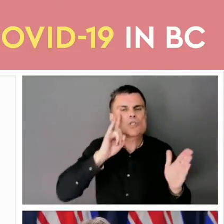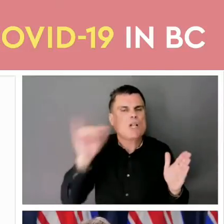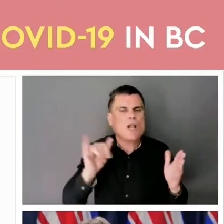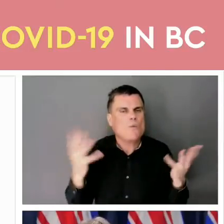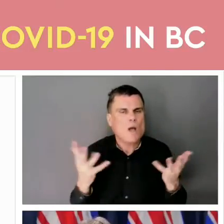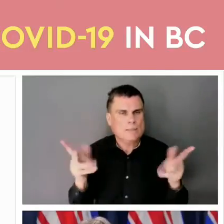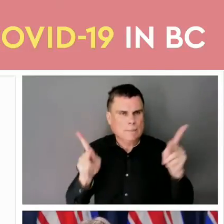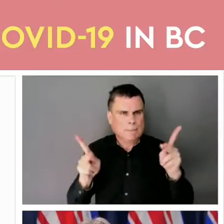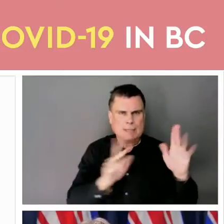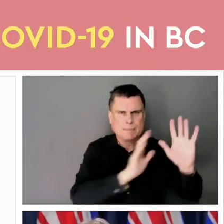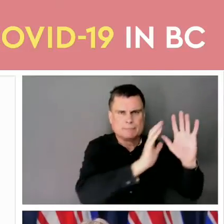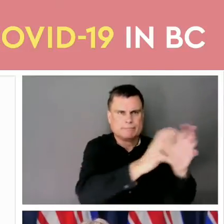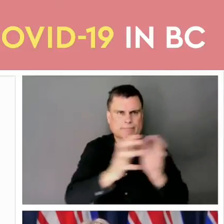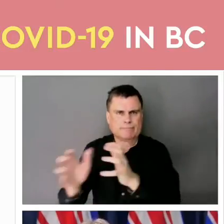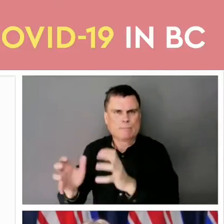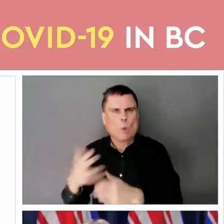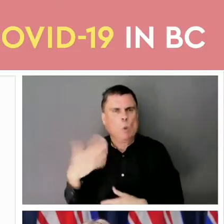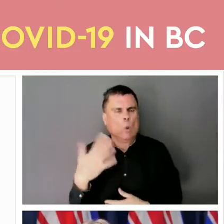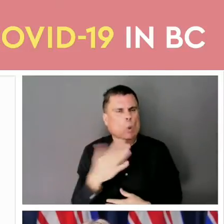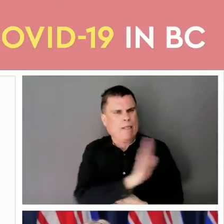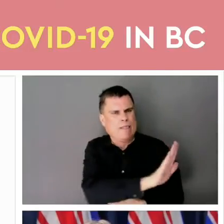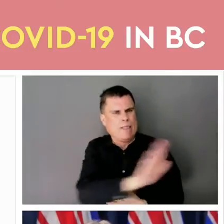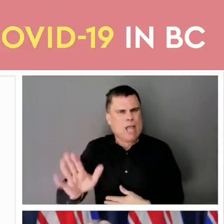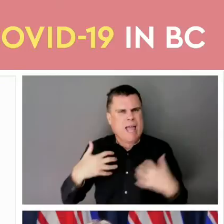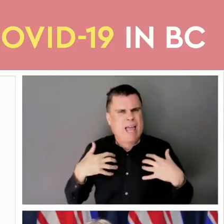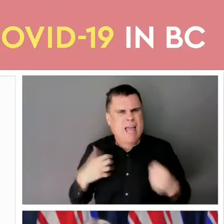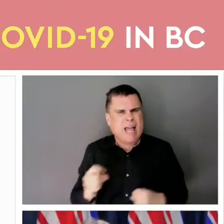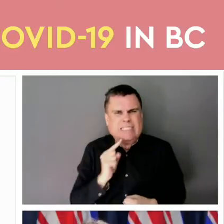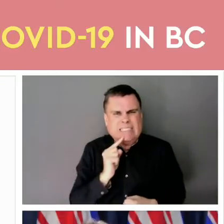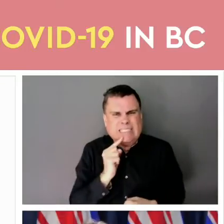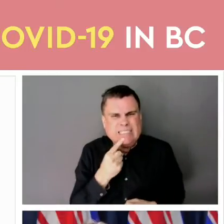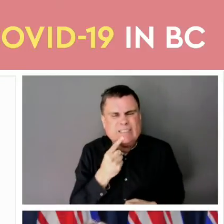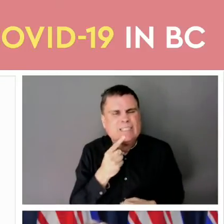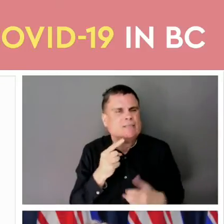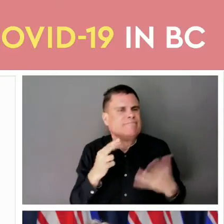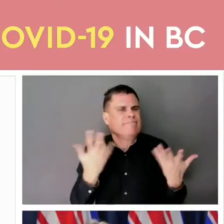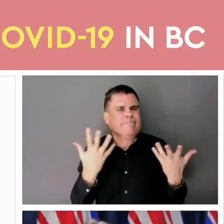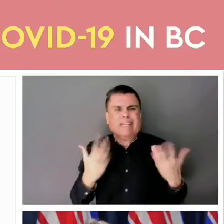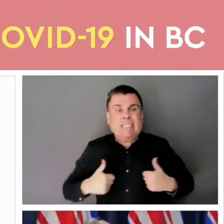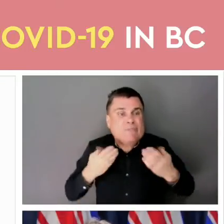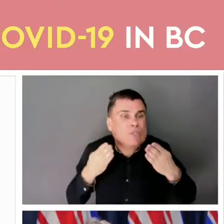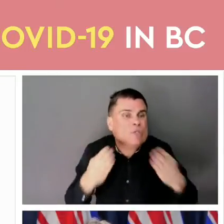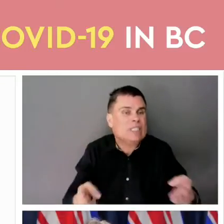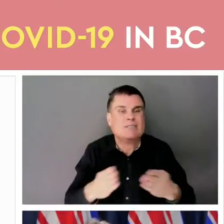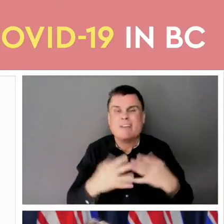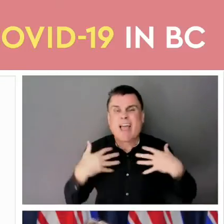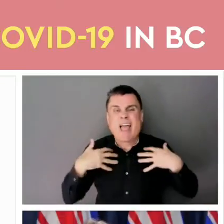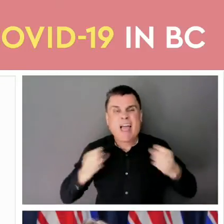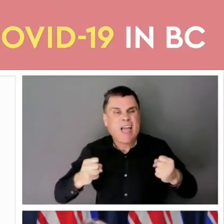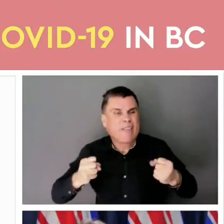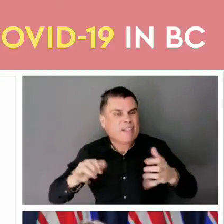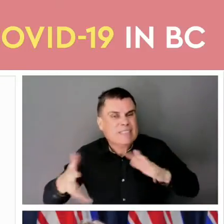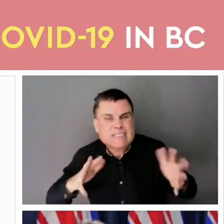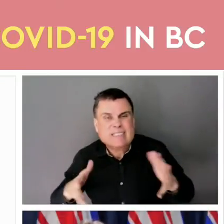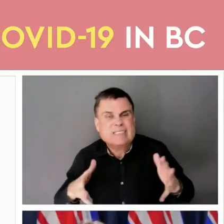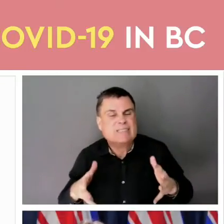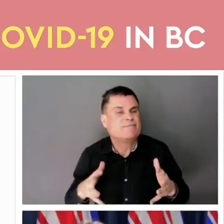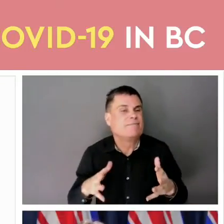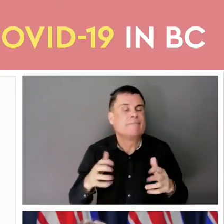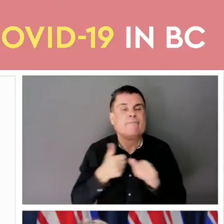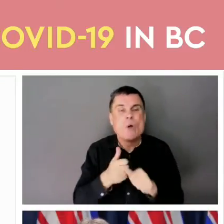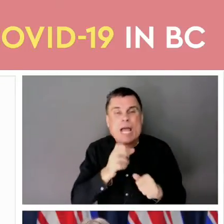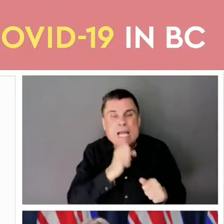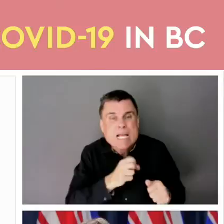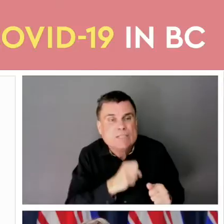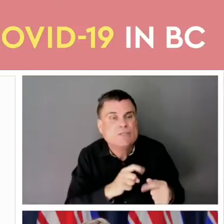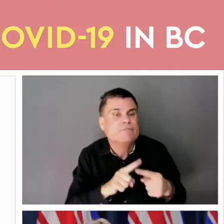that vulnerability does increase with age and with chronic disease, but this is a group of specific individuals